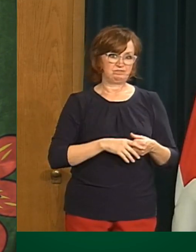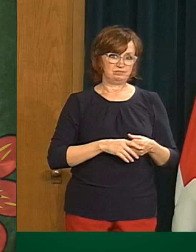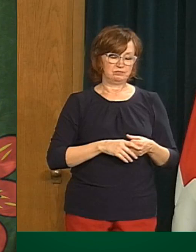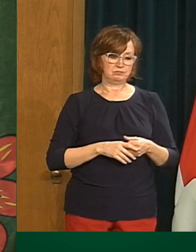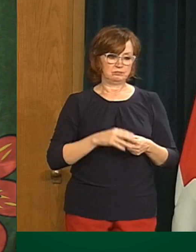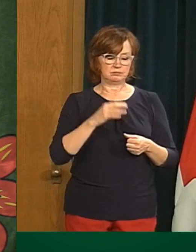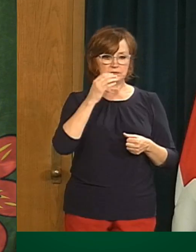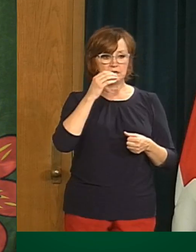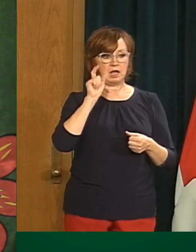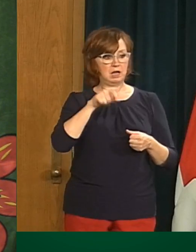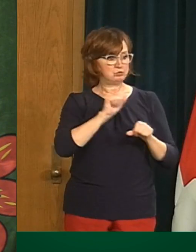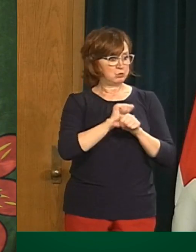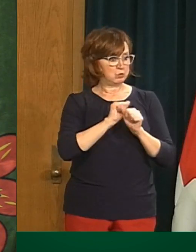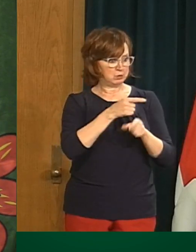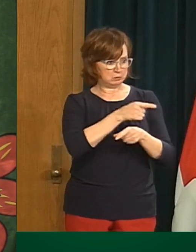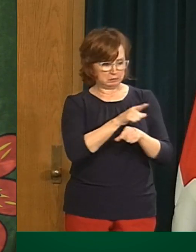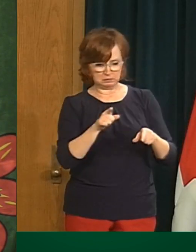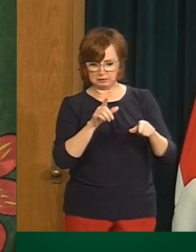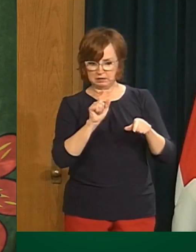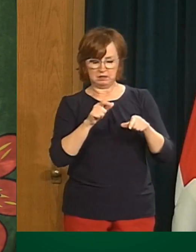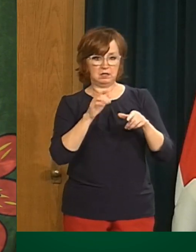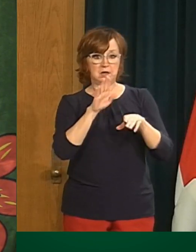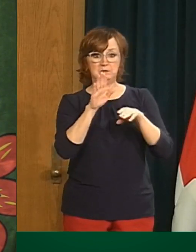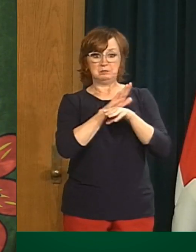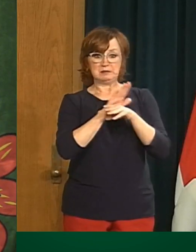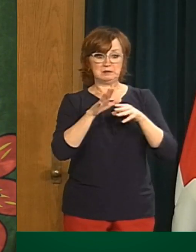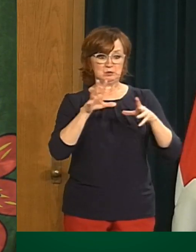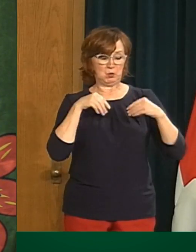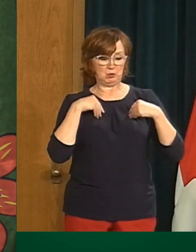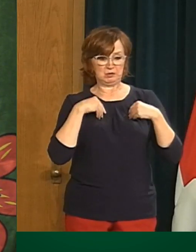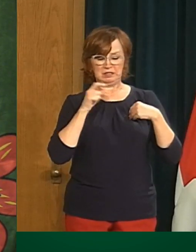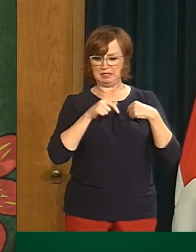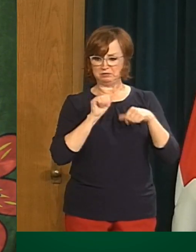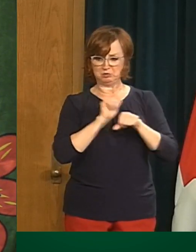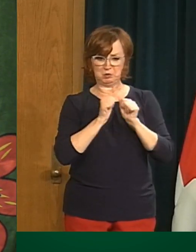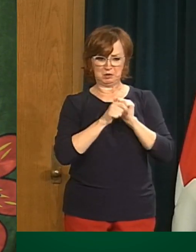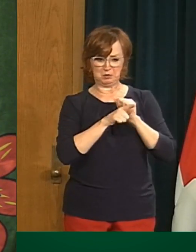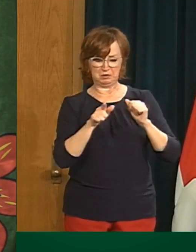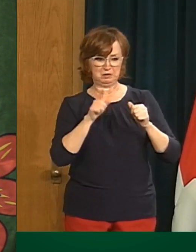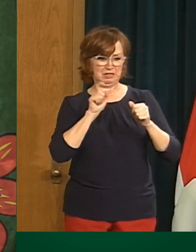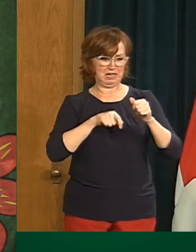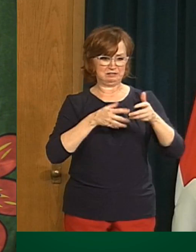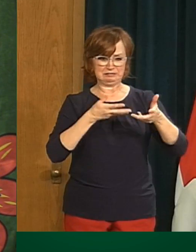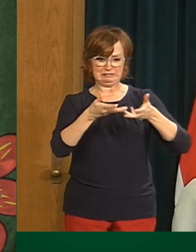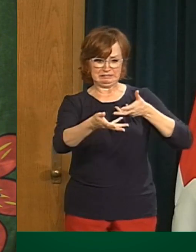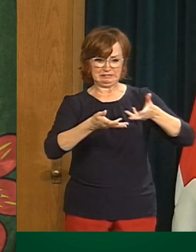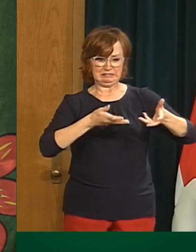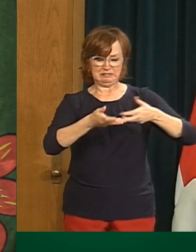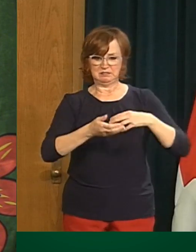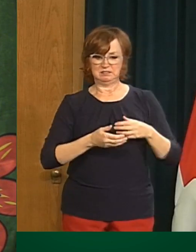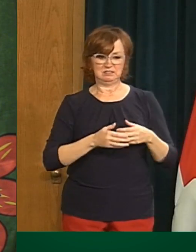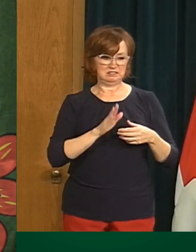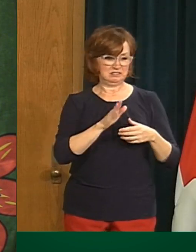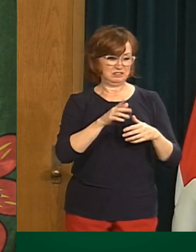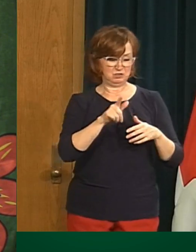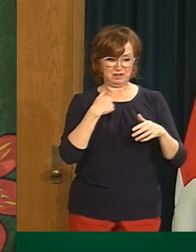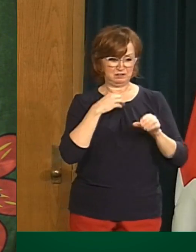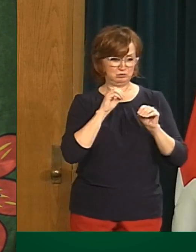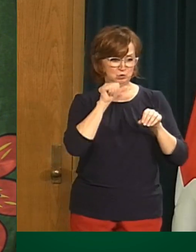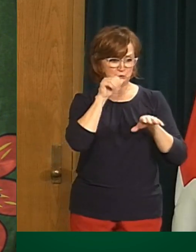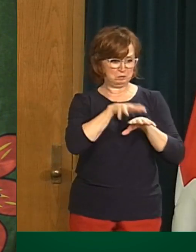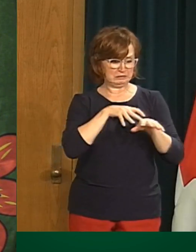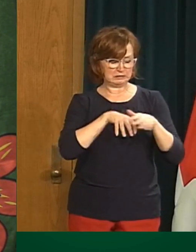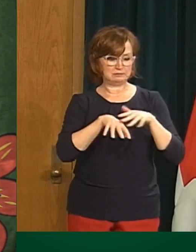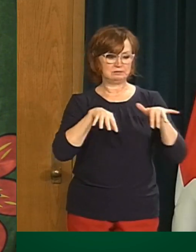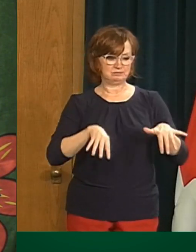provide. We will work with them where we can, but there may be some services that need to be delayed for a period of time due